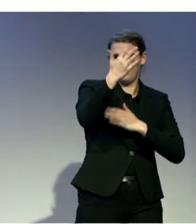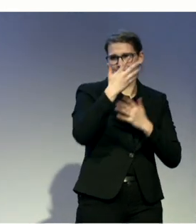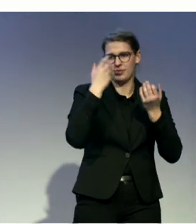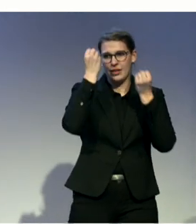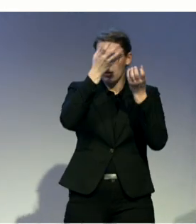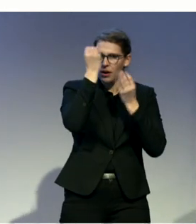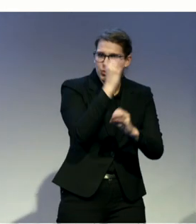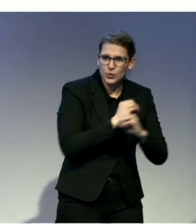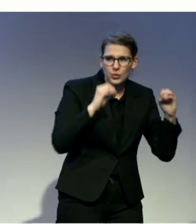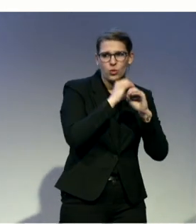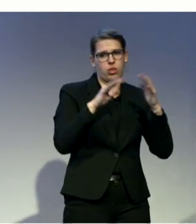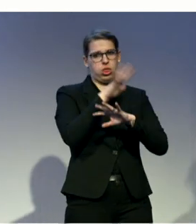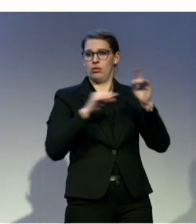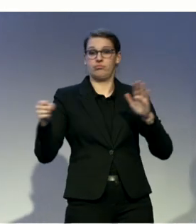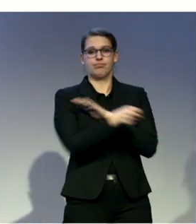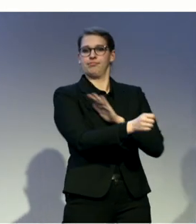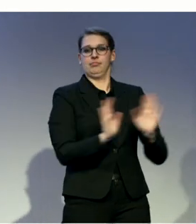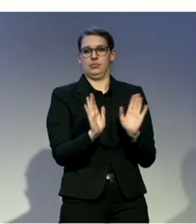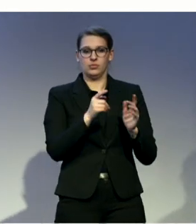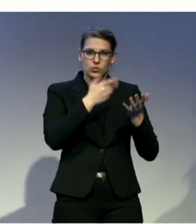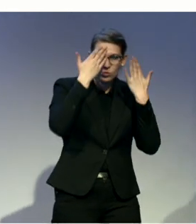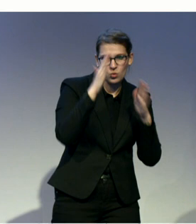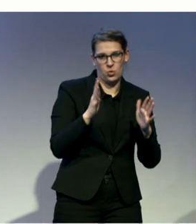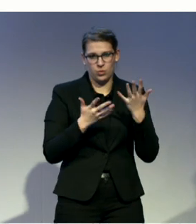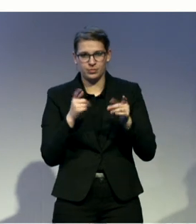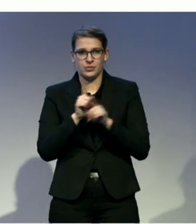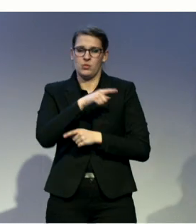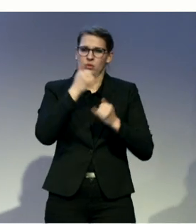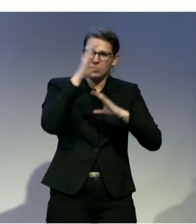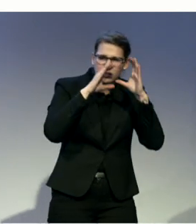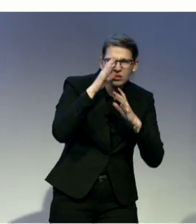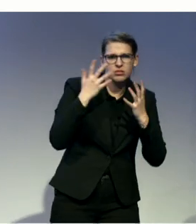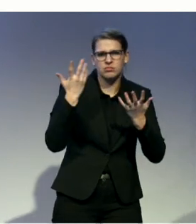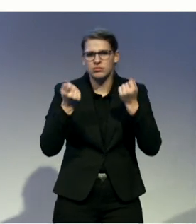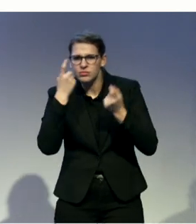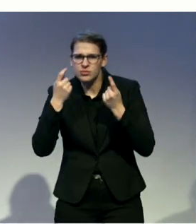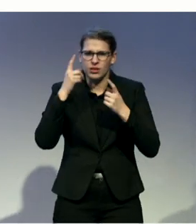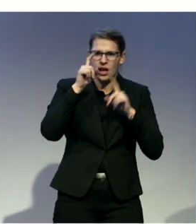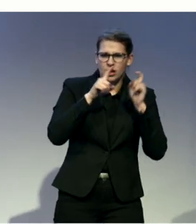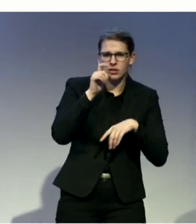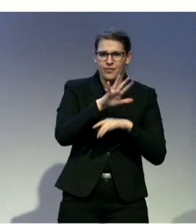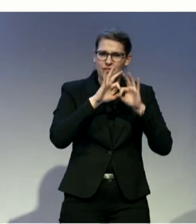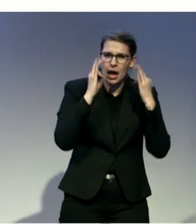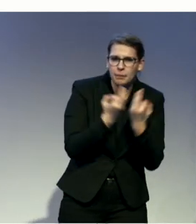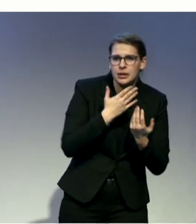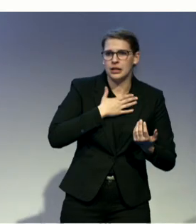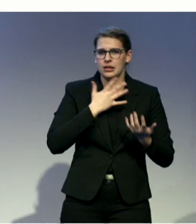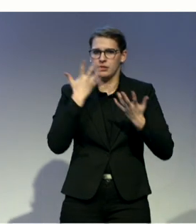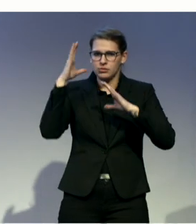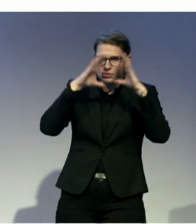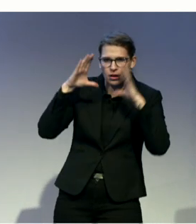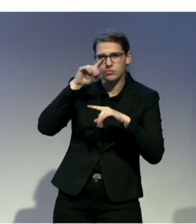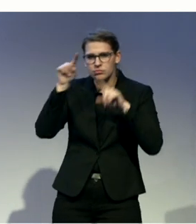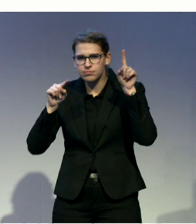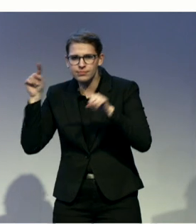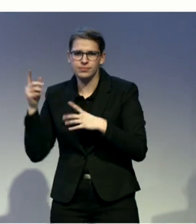exists. And we have cases when we discover the family after 24 years. It took us like more than 1 year to find the